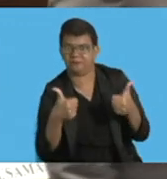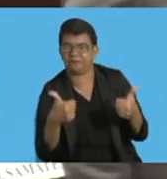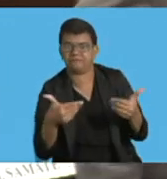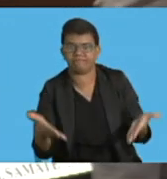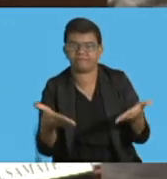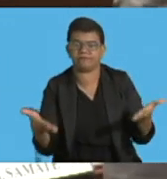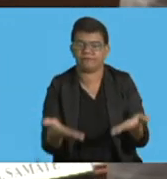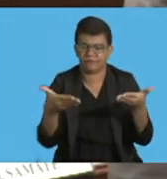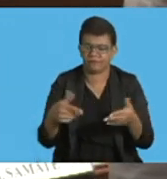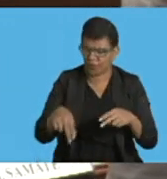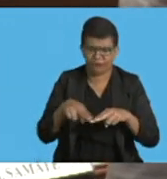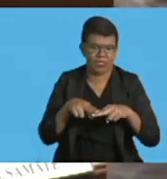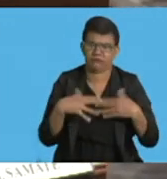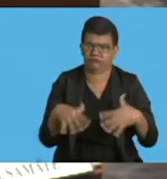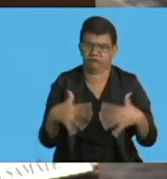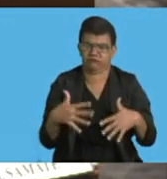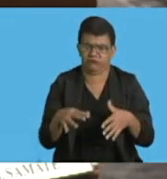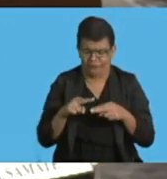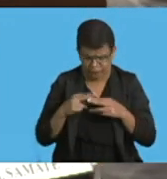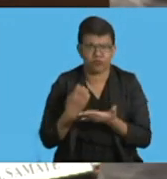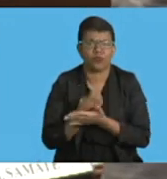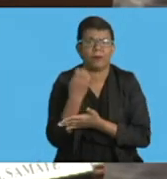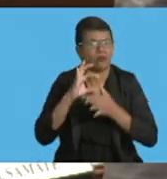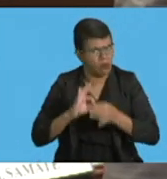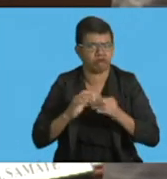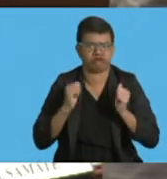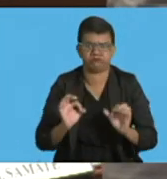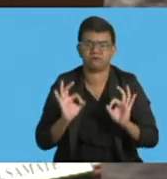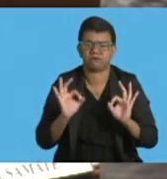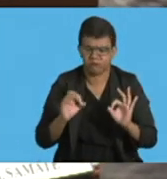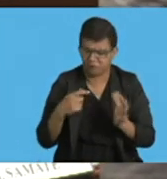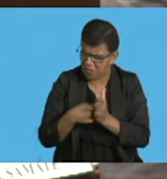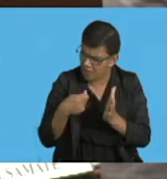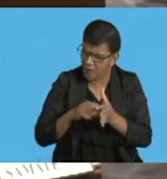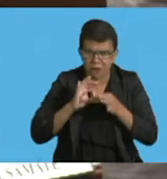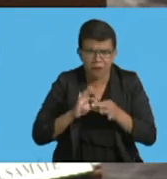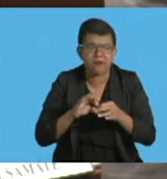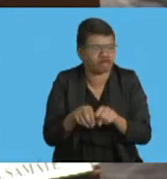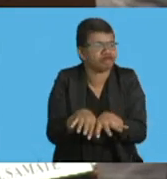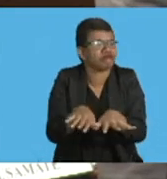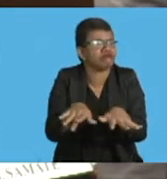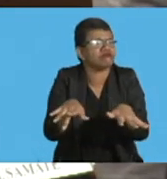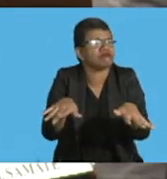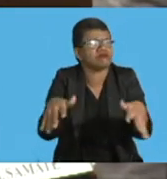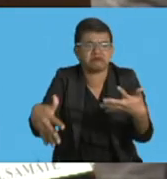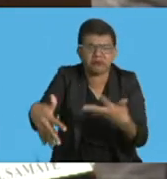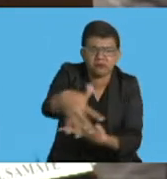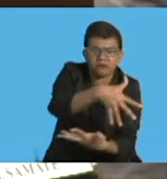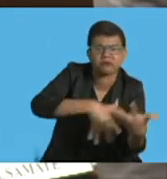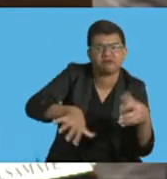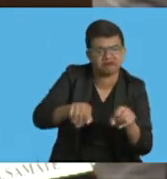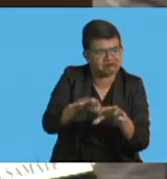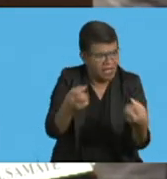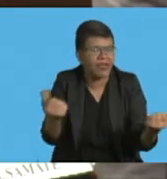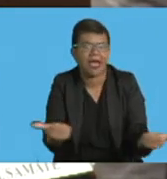as highlighted yesterday, that our liquidity remains buoyant also. It's doubled since the end of last year. So in other words, there's enough cash